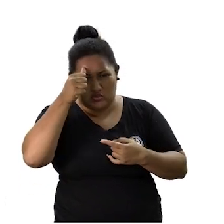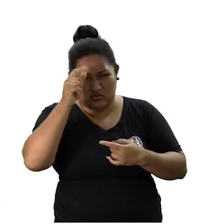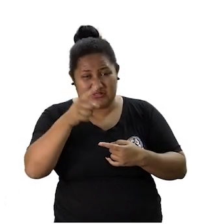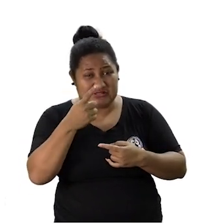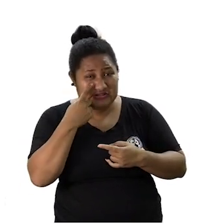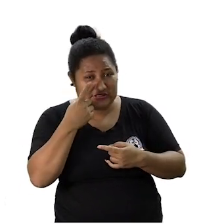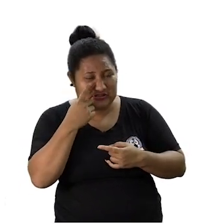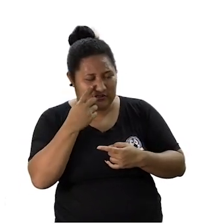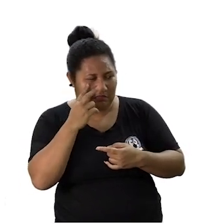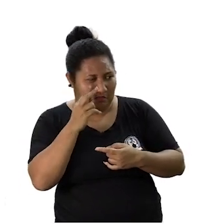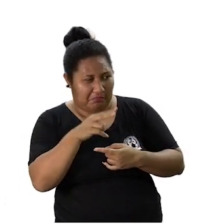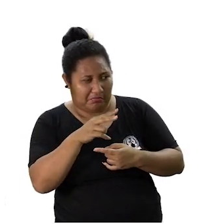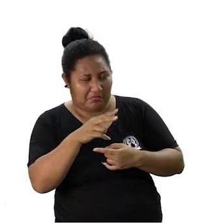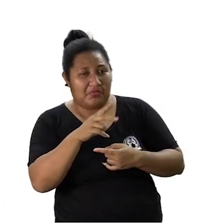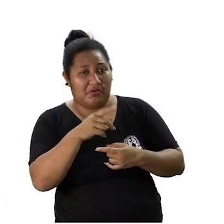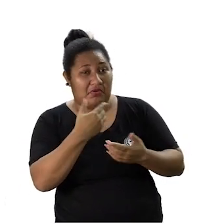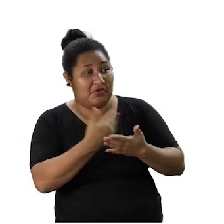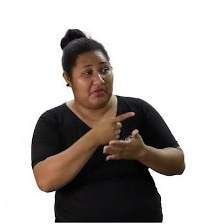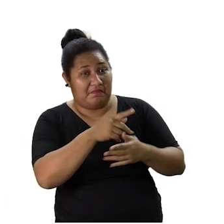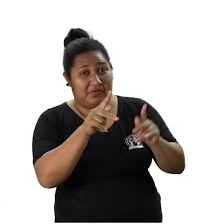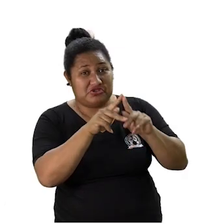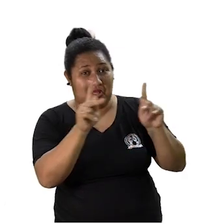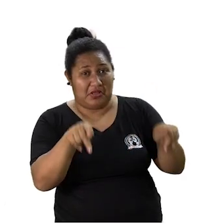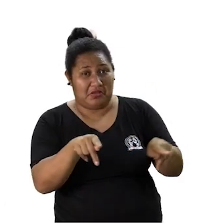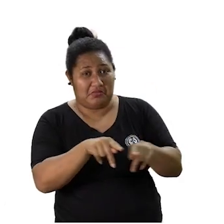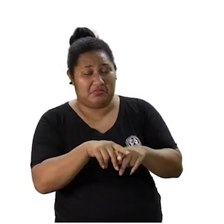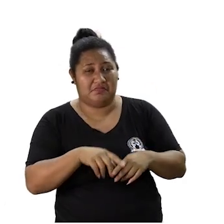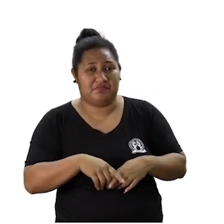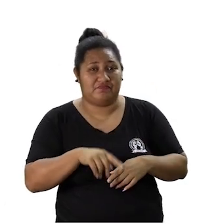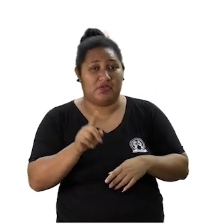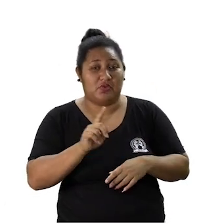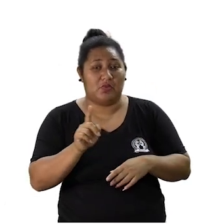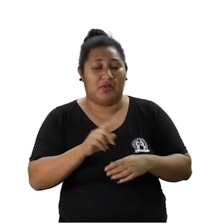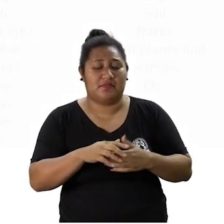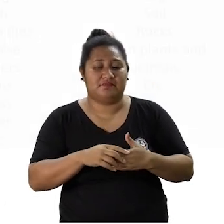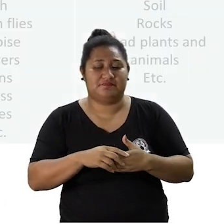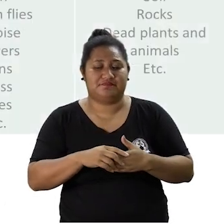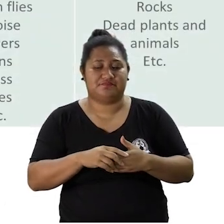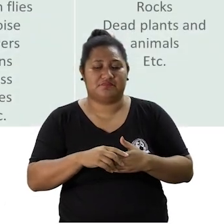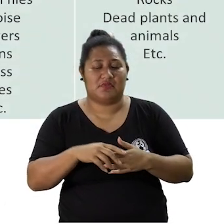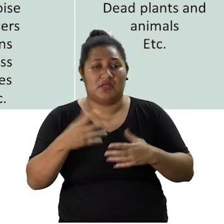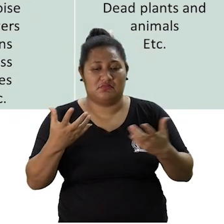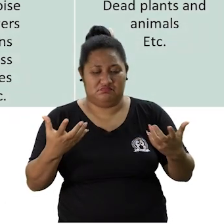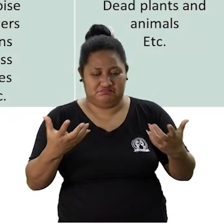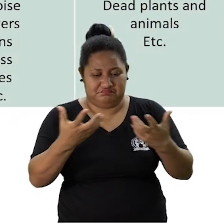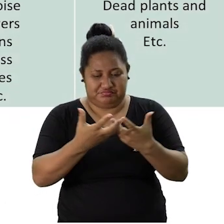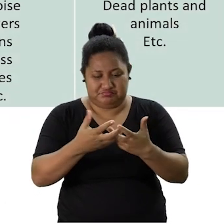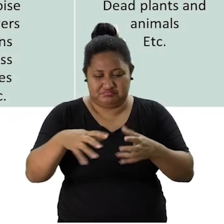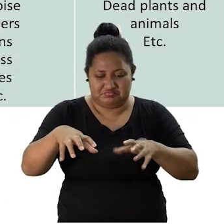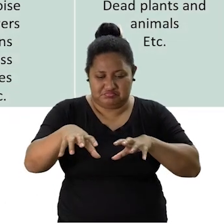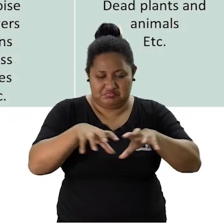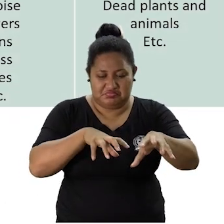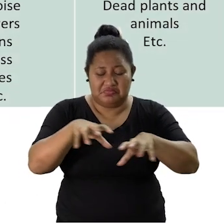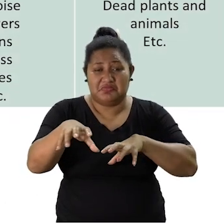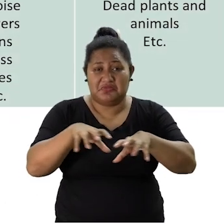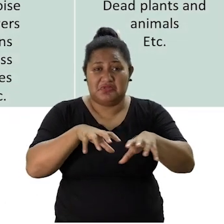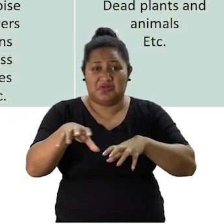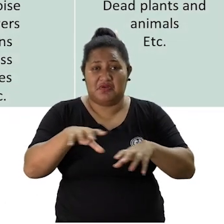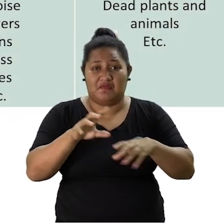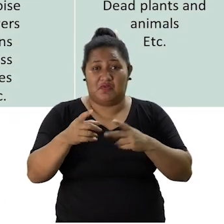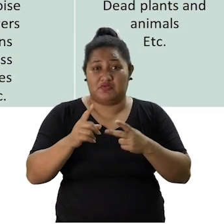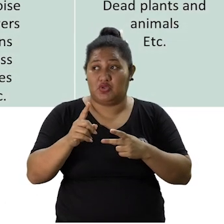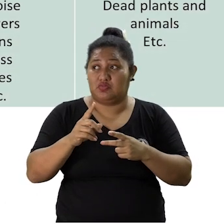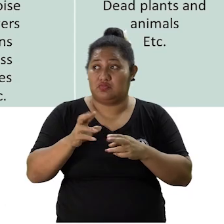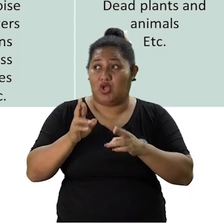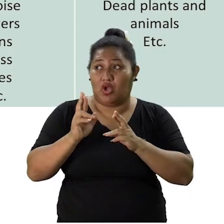and observe in this picture. They are interacting with one another. E